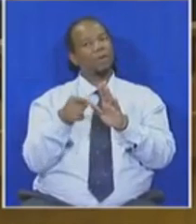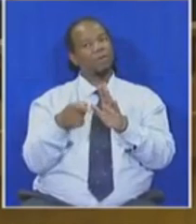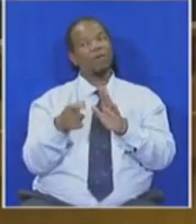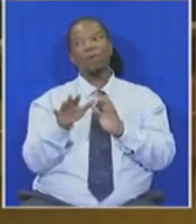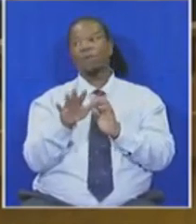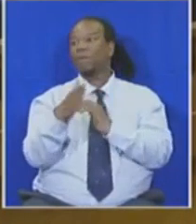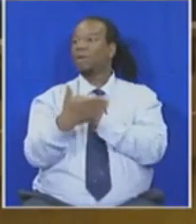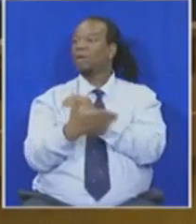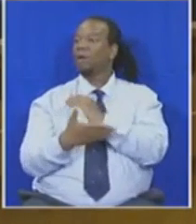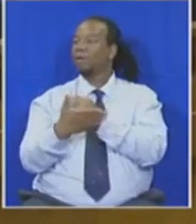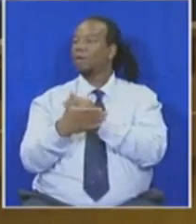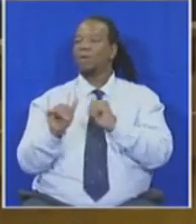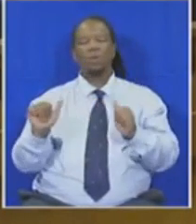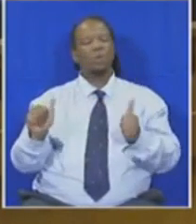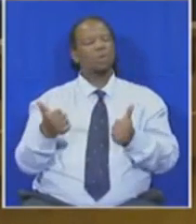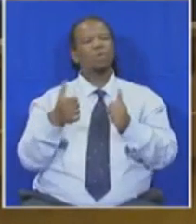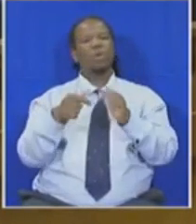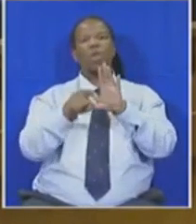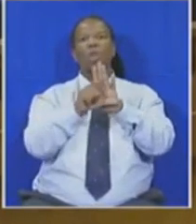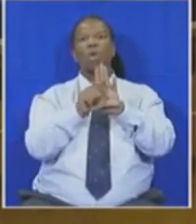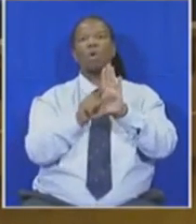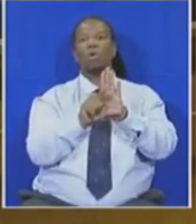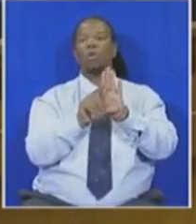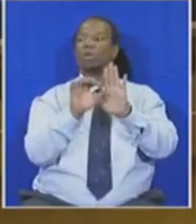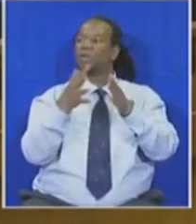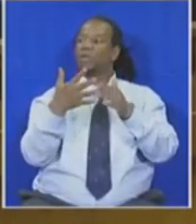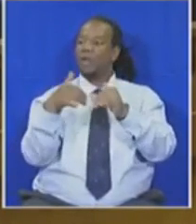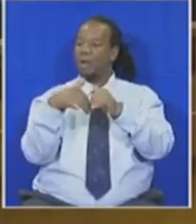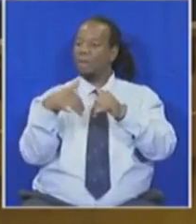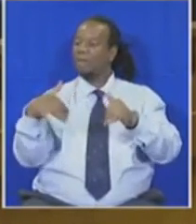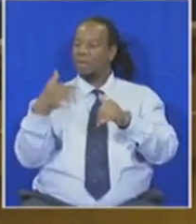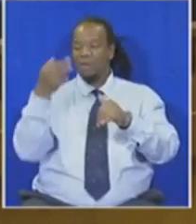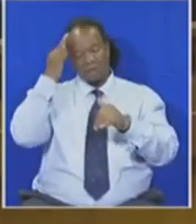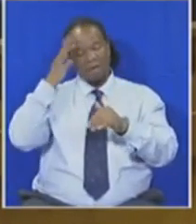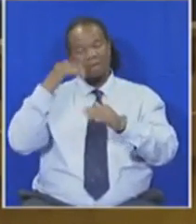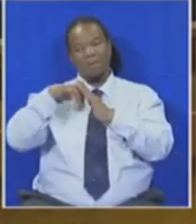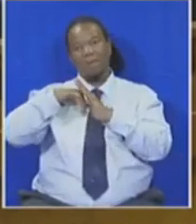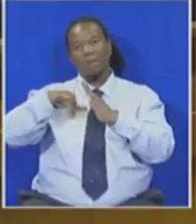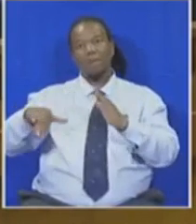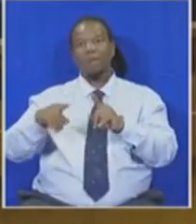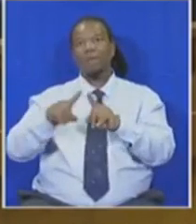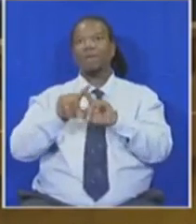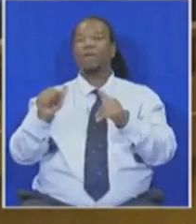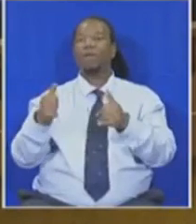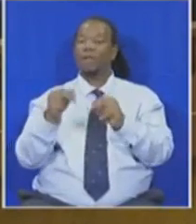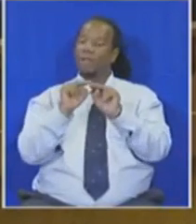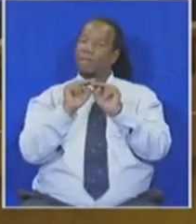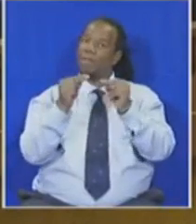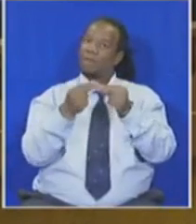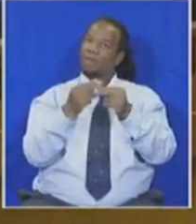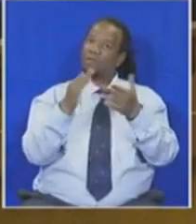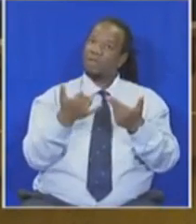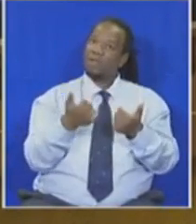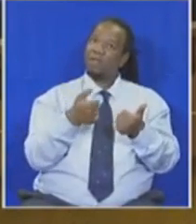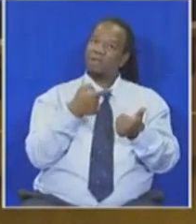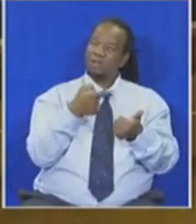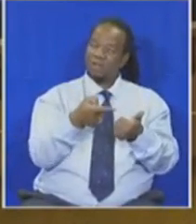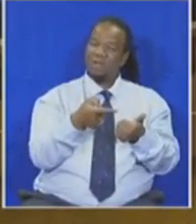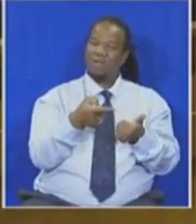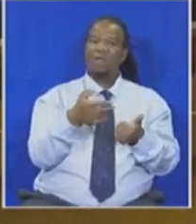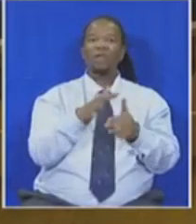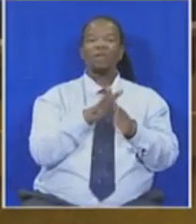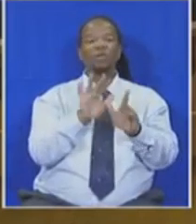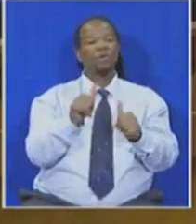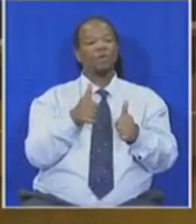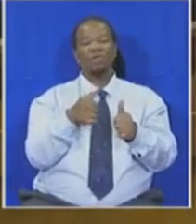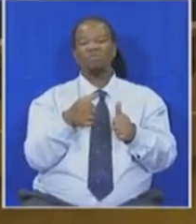the cruelest laws of the apartheid regime were enacted. Here the most vicious nationalism held court and kept our country hostage from democracy for